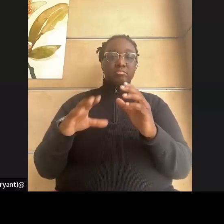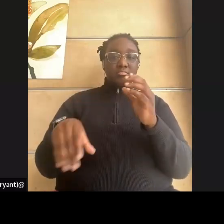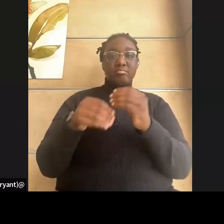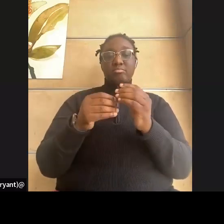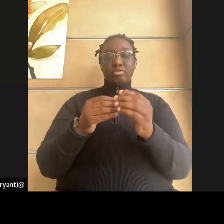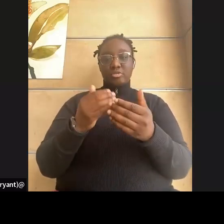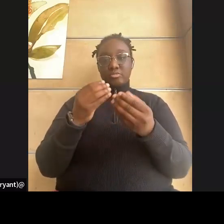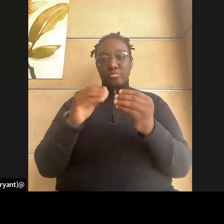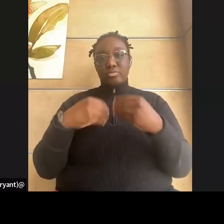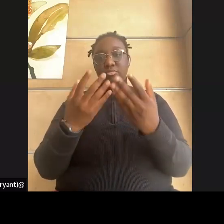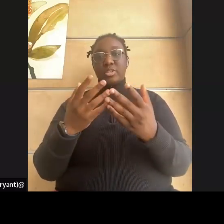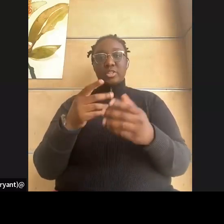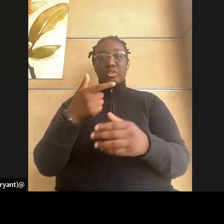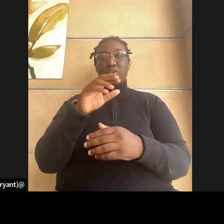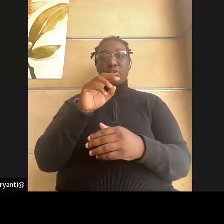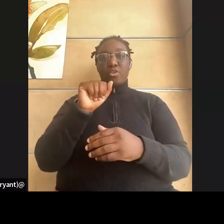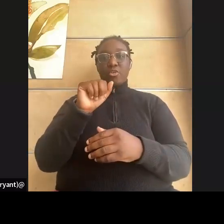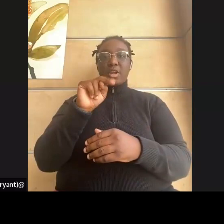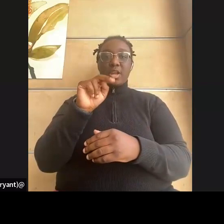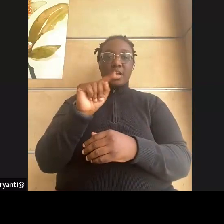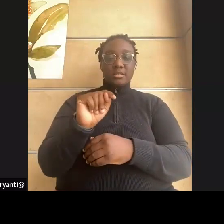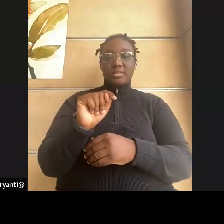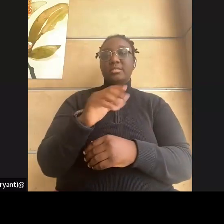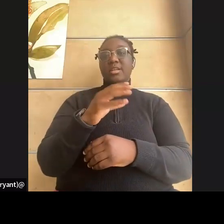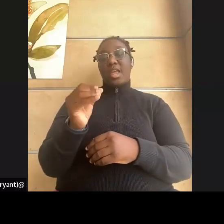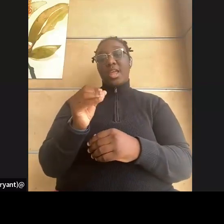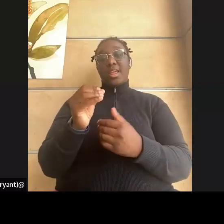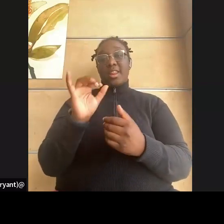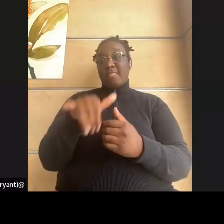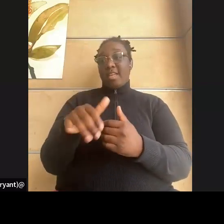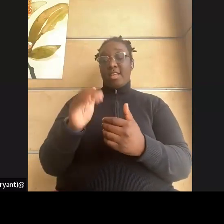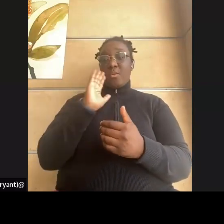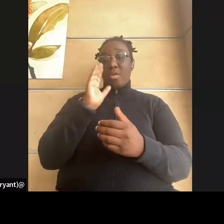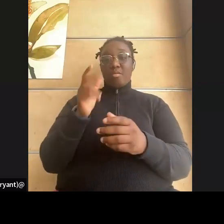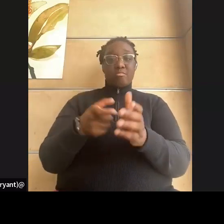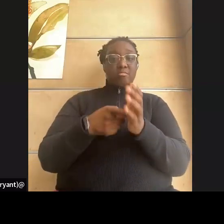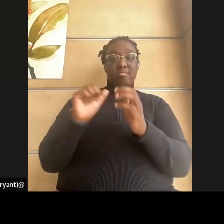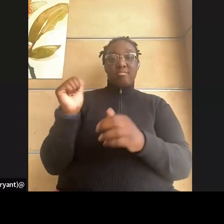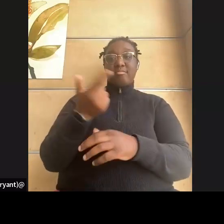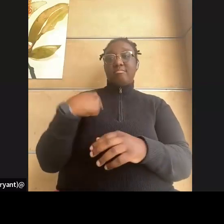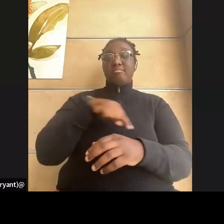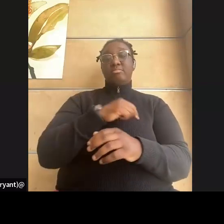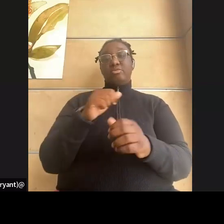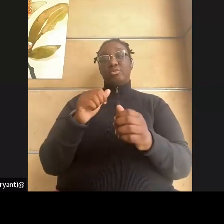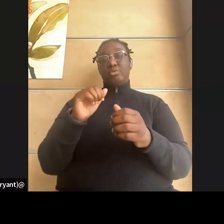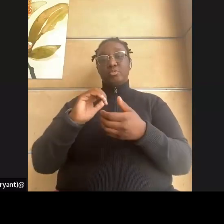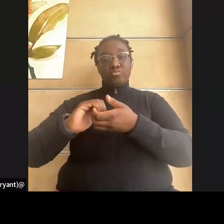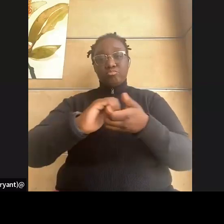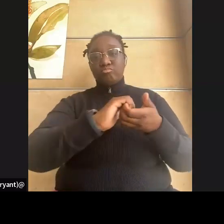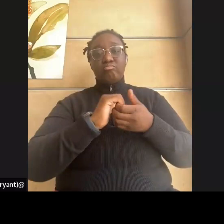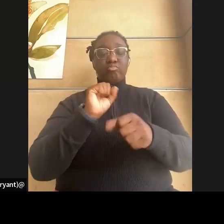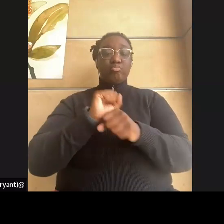and empower health outcomes. And that takes all of us work together. And so I'm so excited to see what